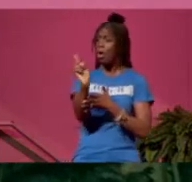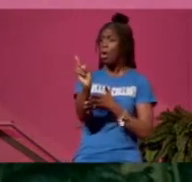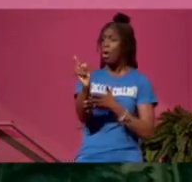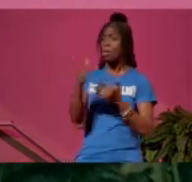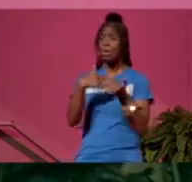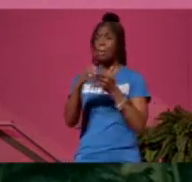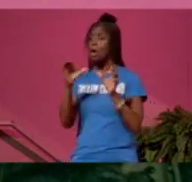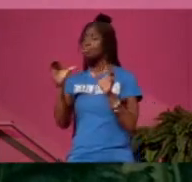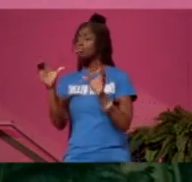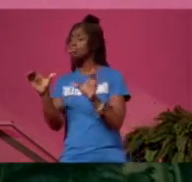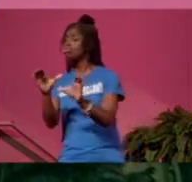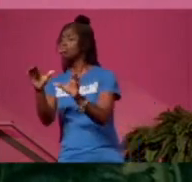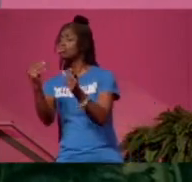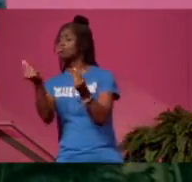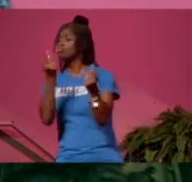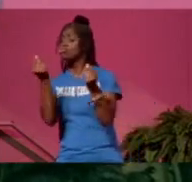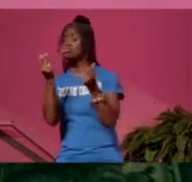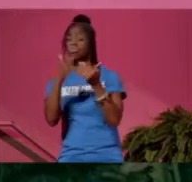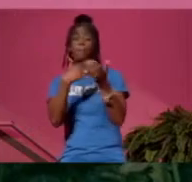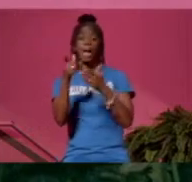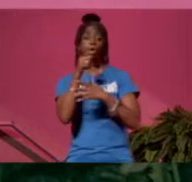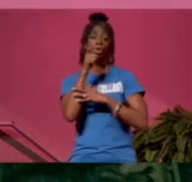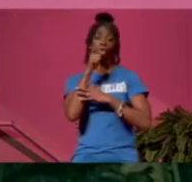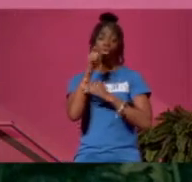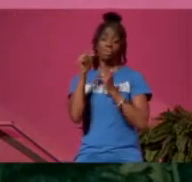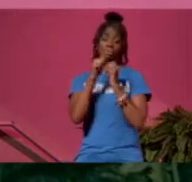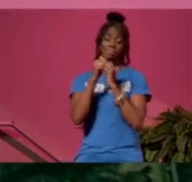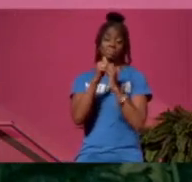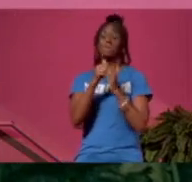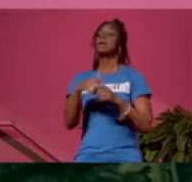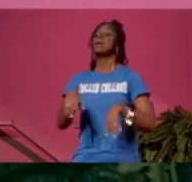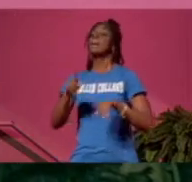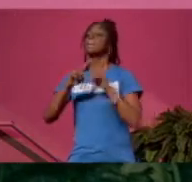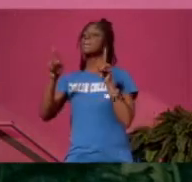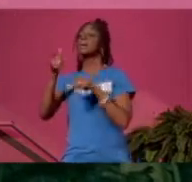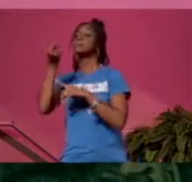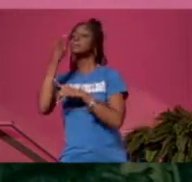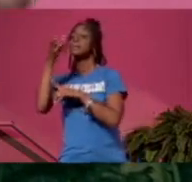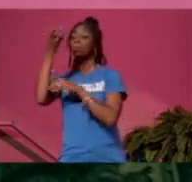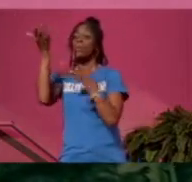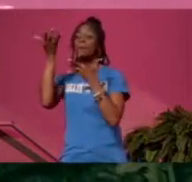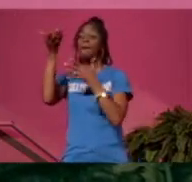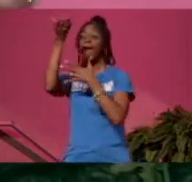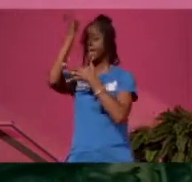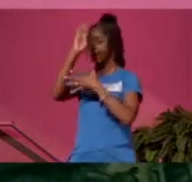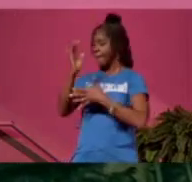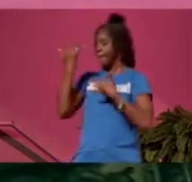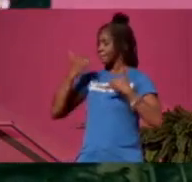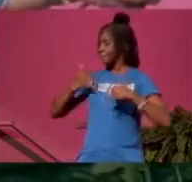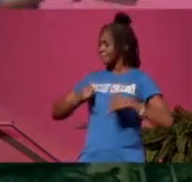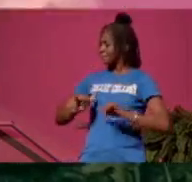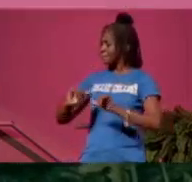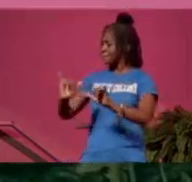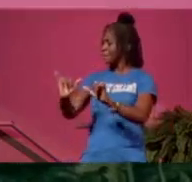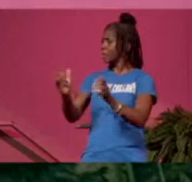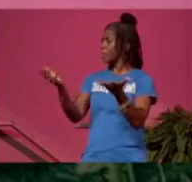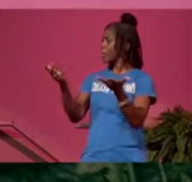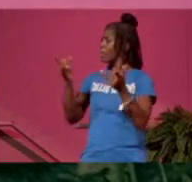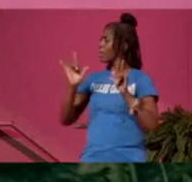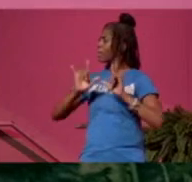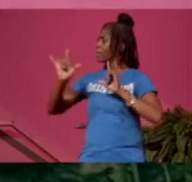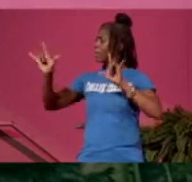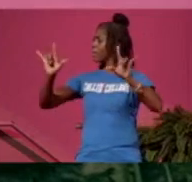done, no matter who you did it with, God still loves you.